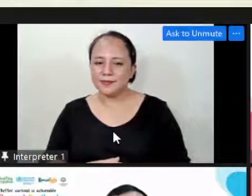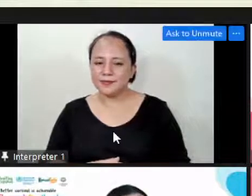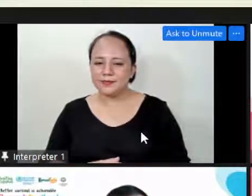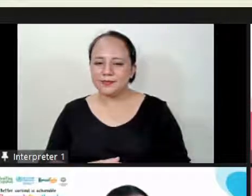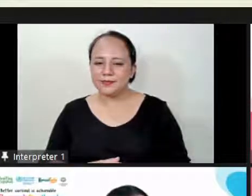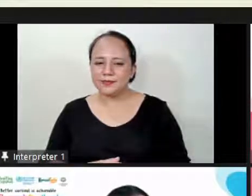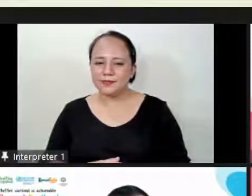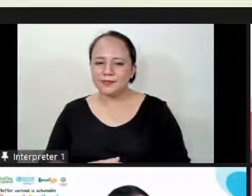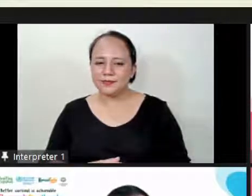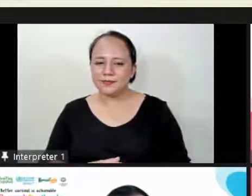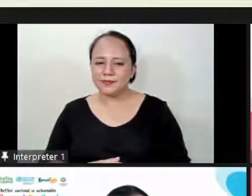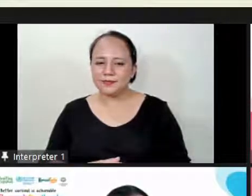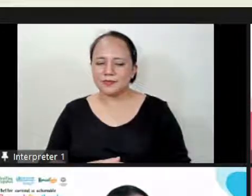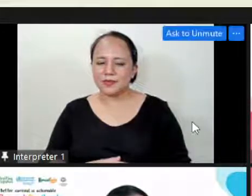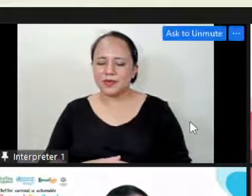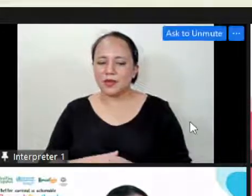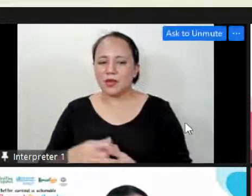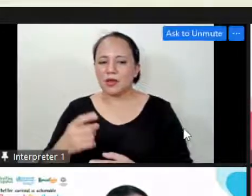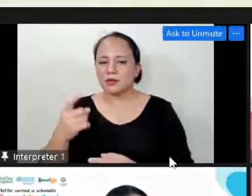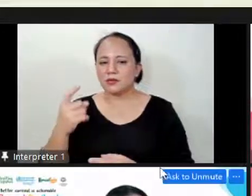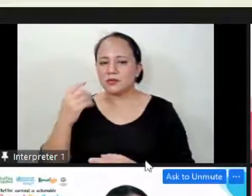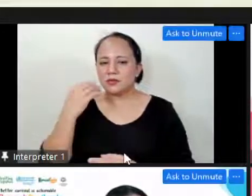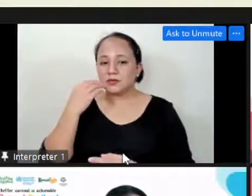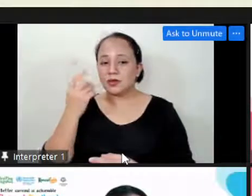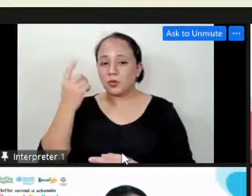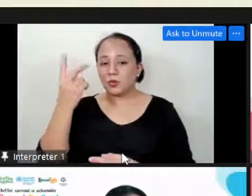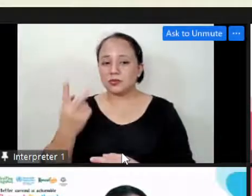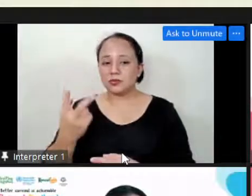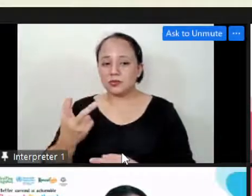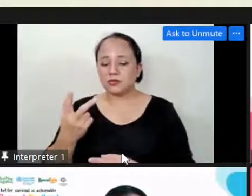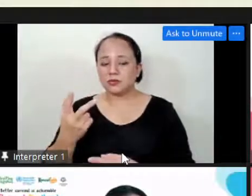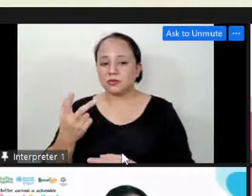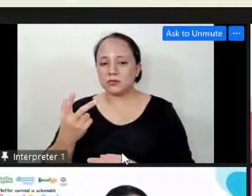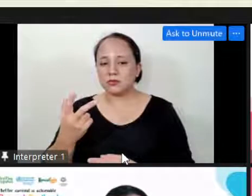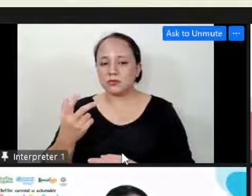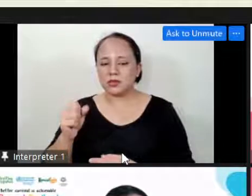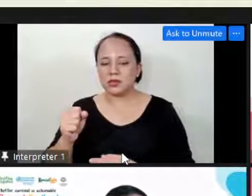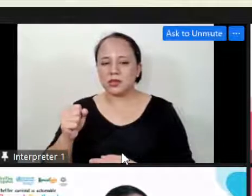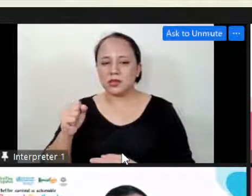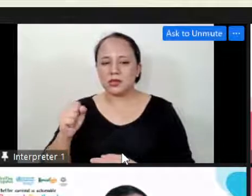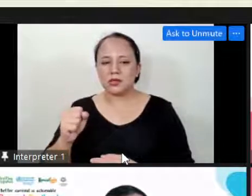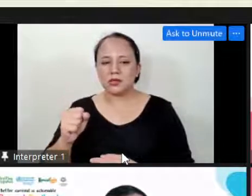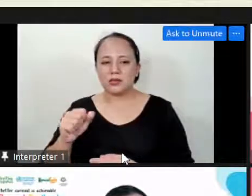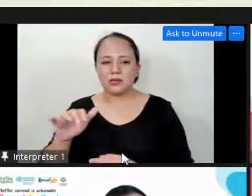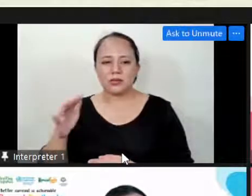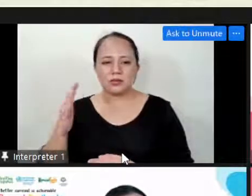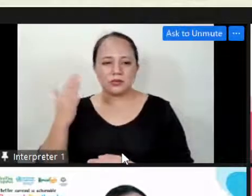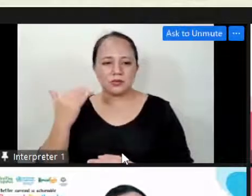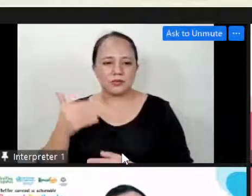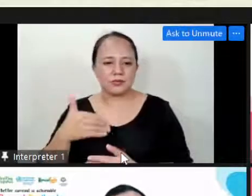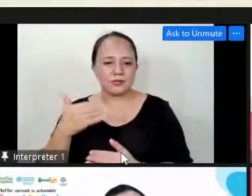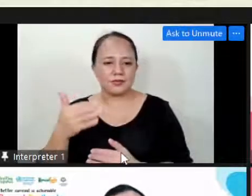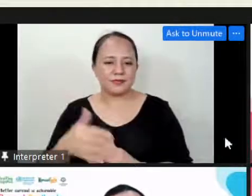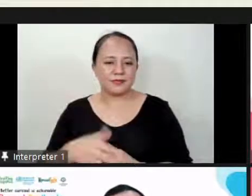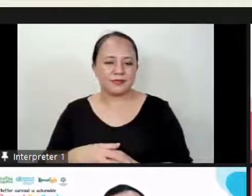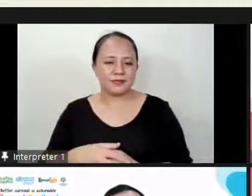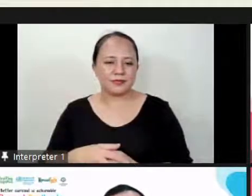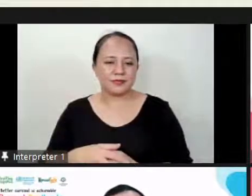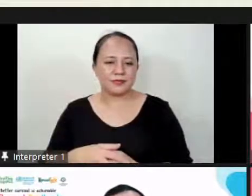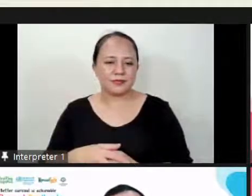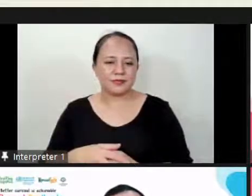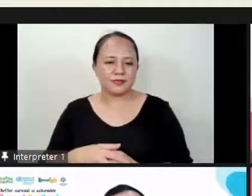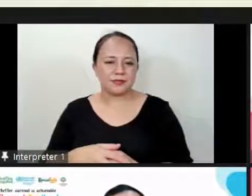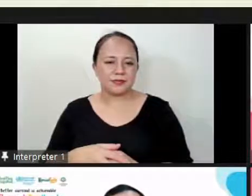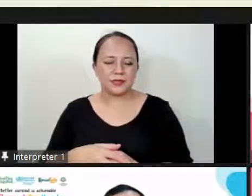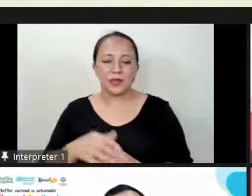About 1/3 of the deaths from cancer are due to tobacco use, high body mass index, alcohol